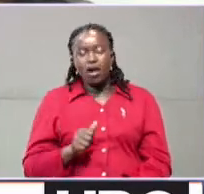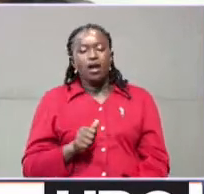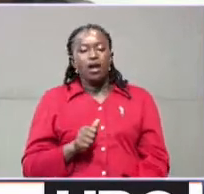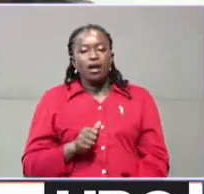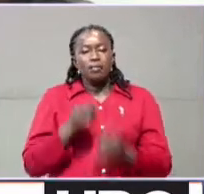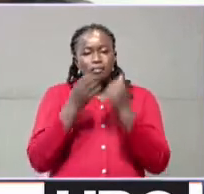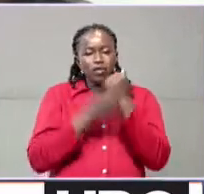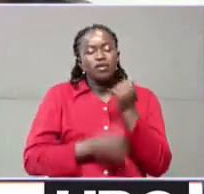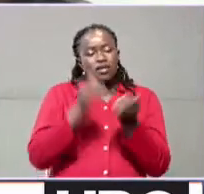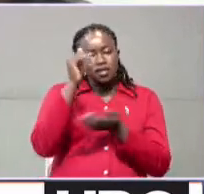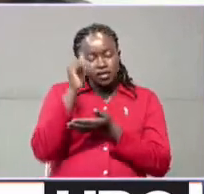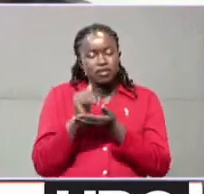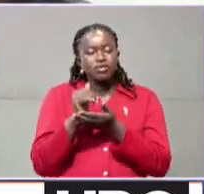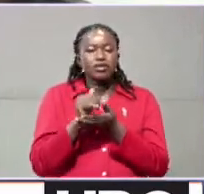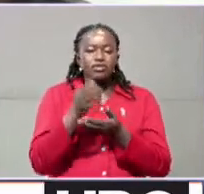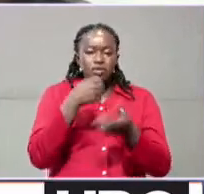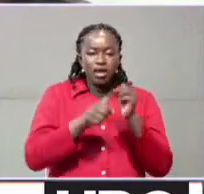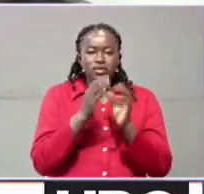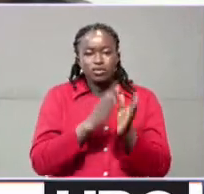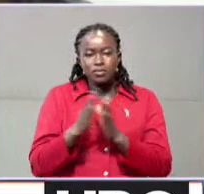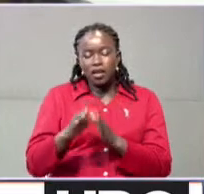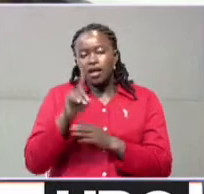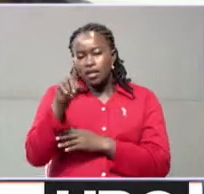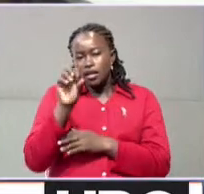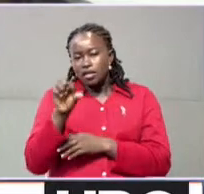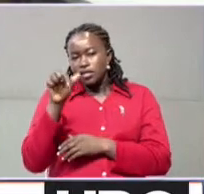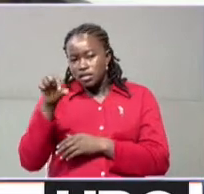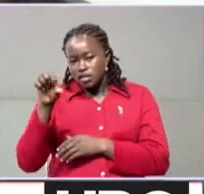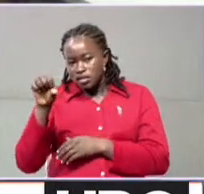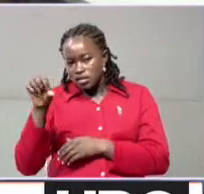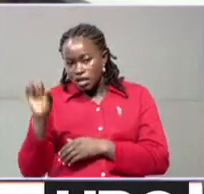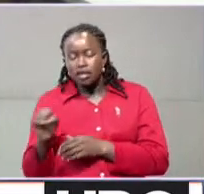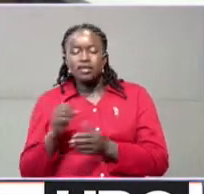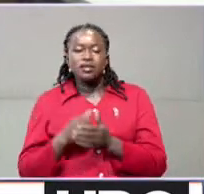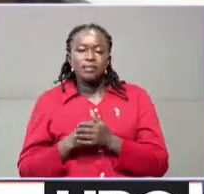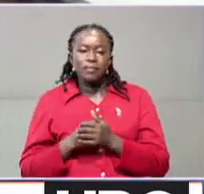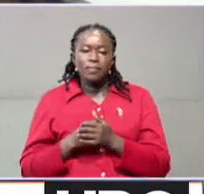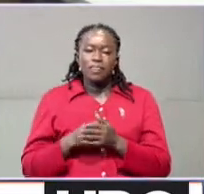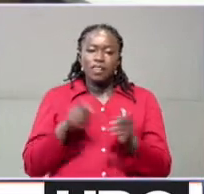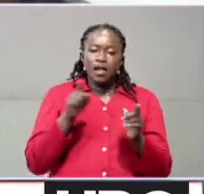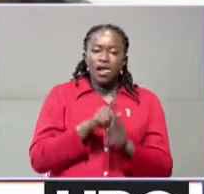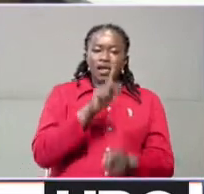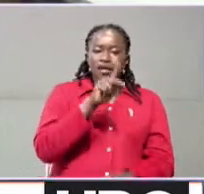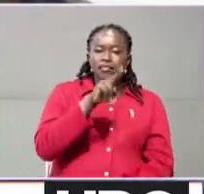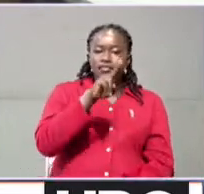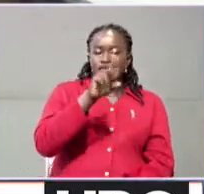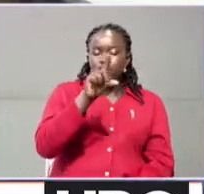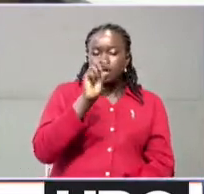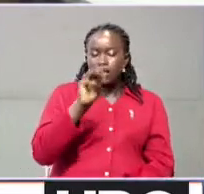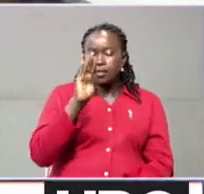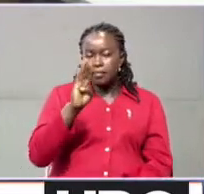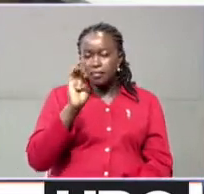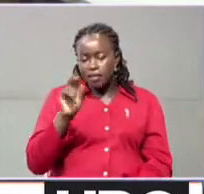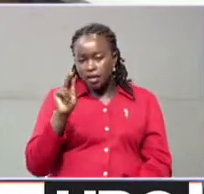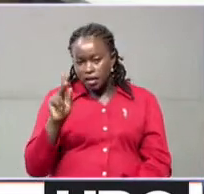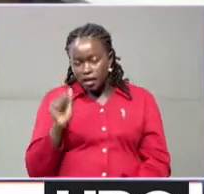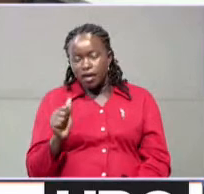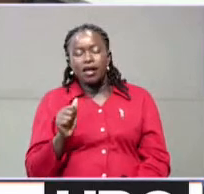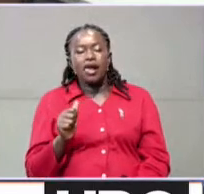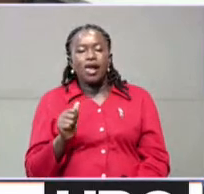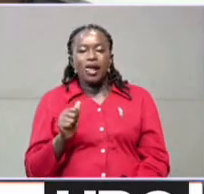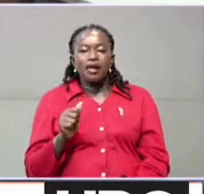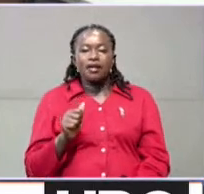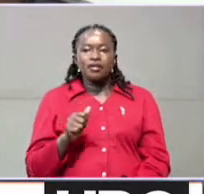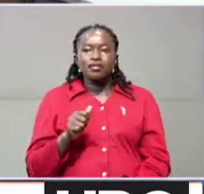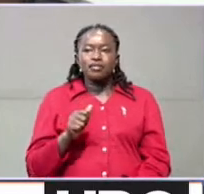action plan pip of 1990 column column column backer to